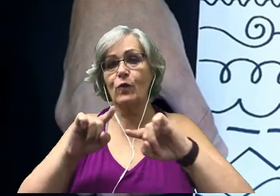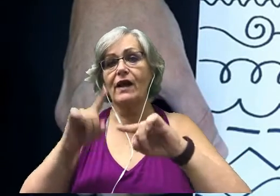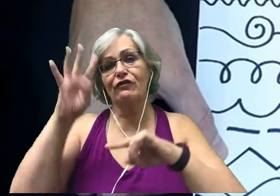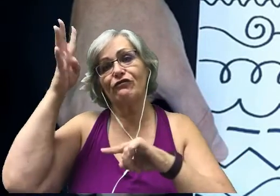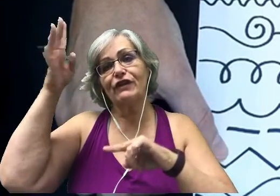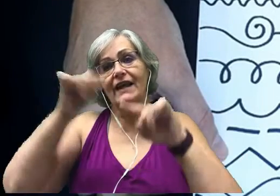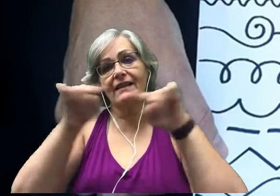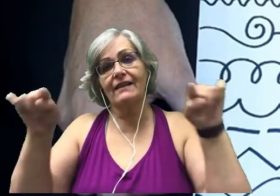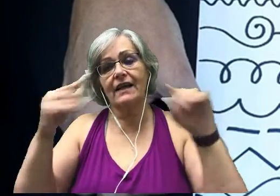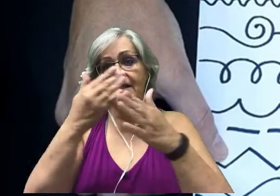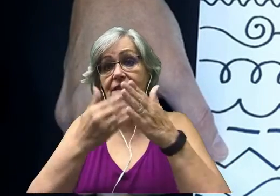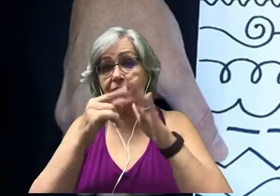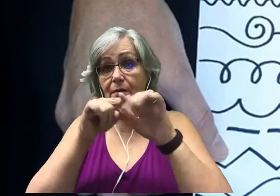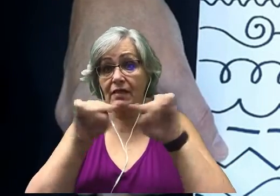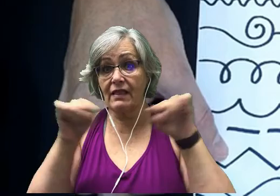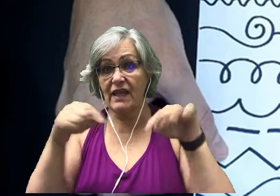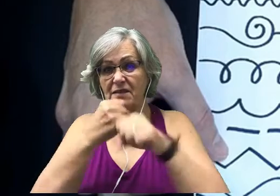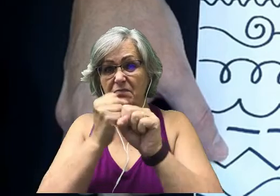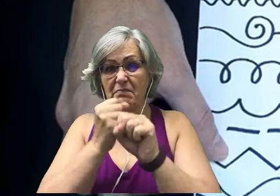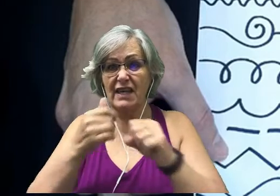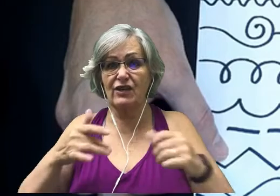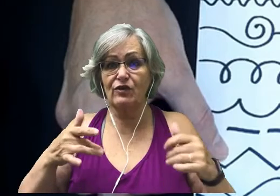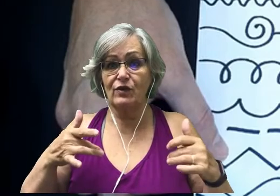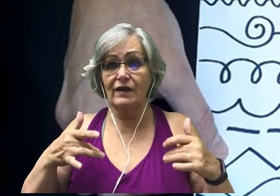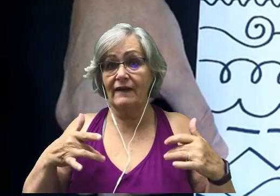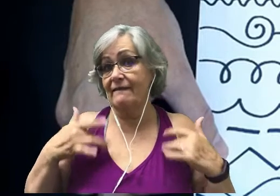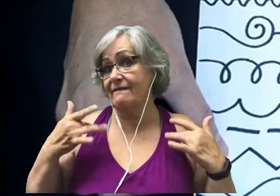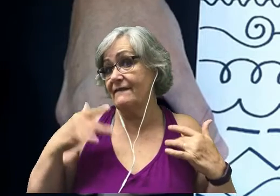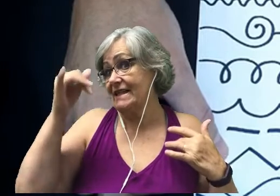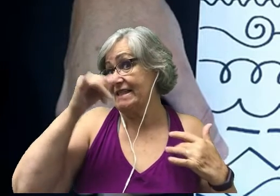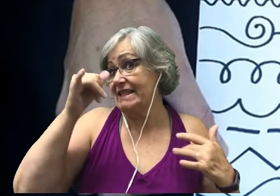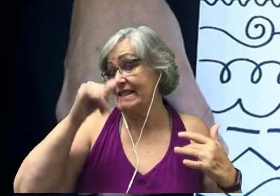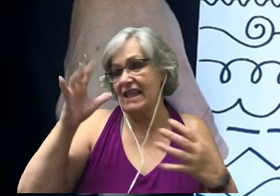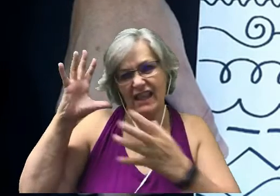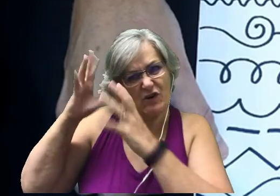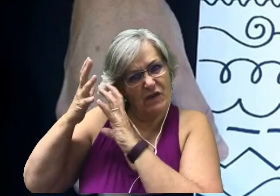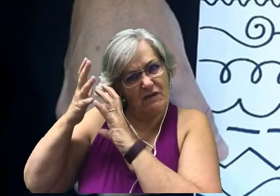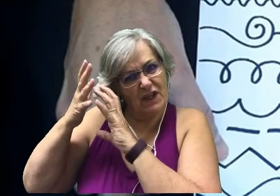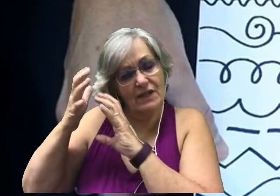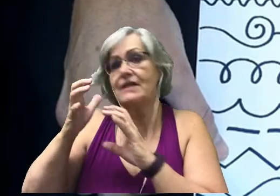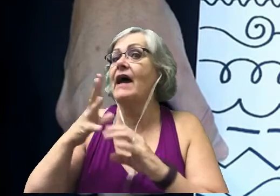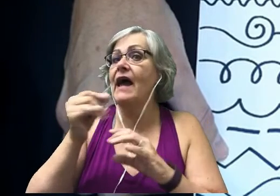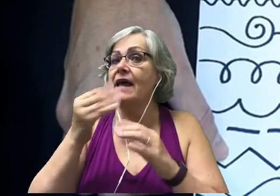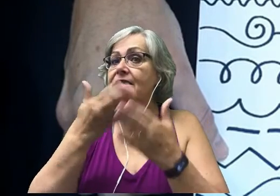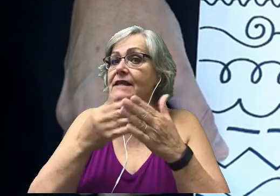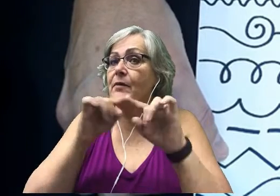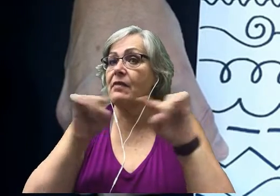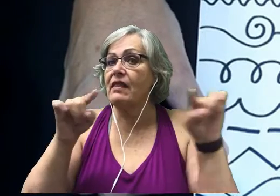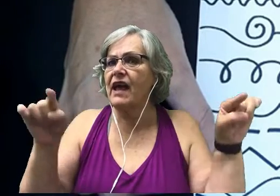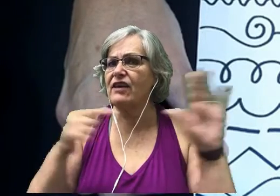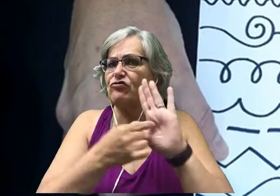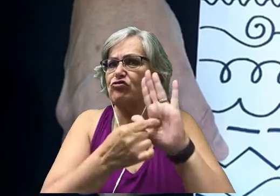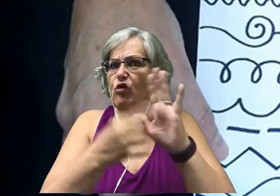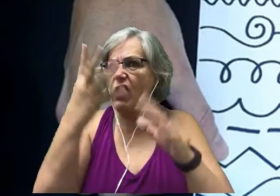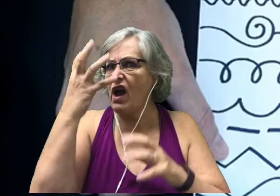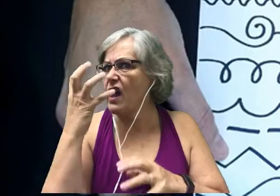or joyful while we create them. Some lines might make us feel silly or confused. And then there are definitely